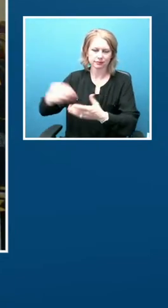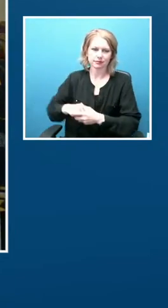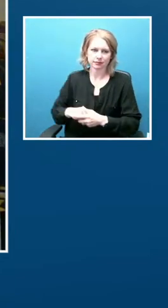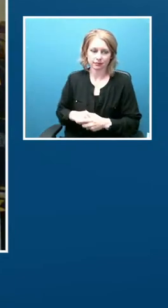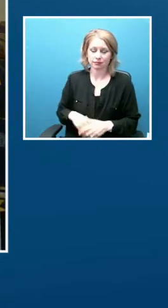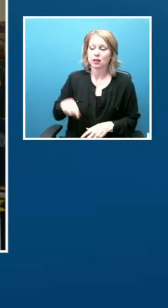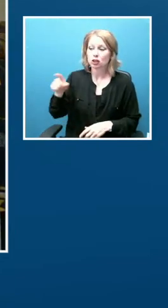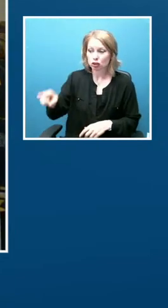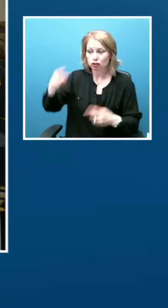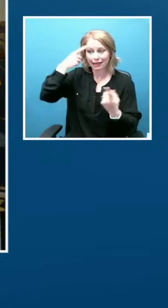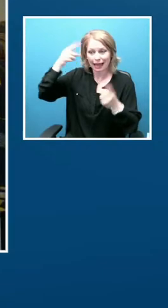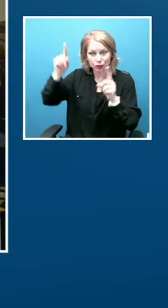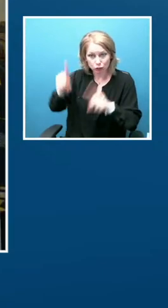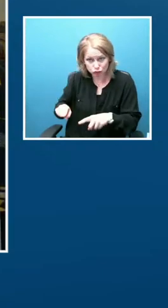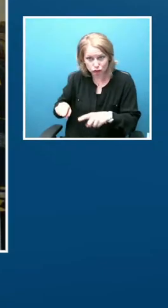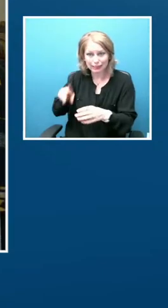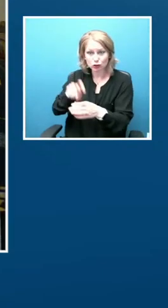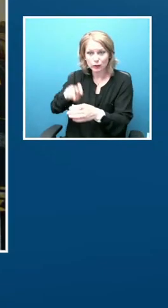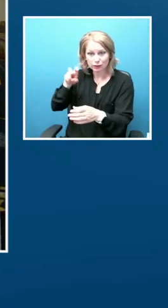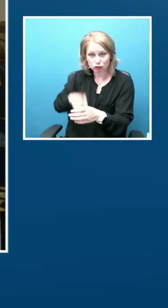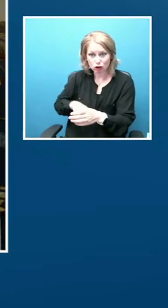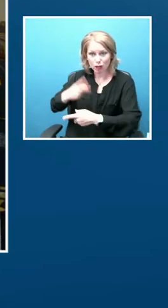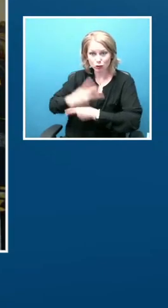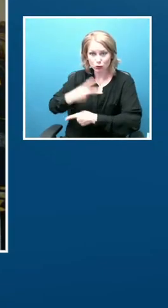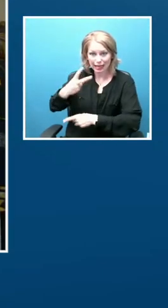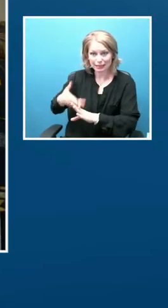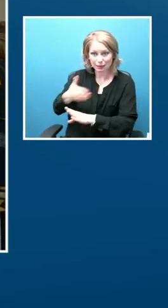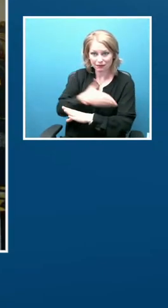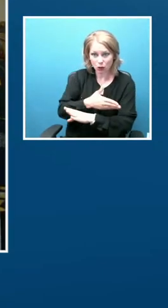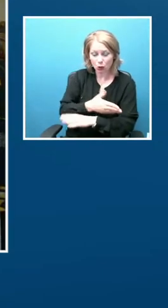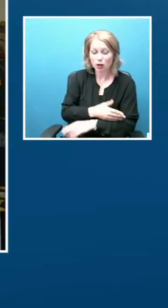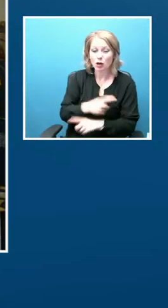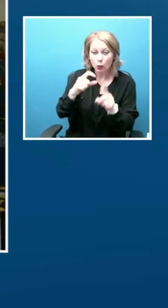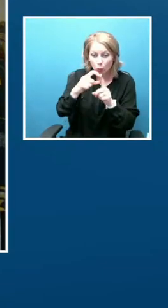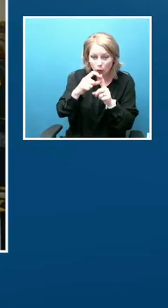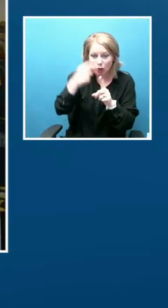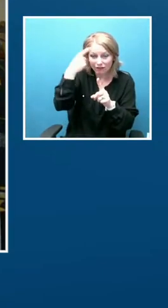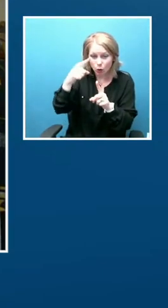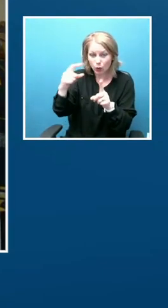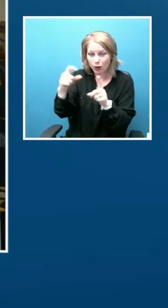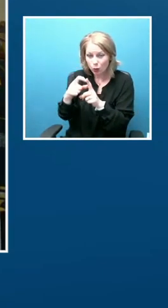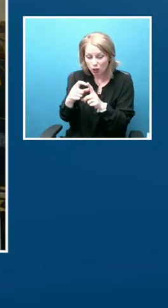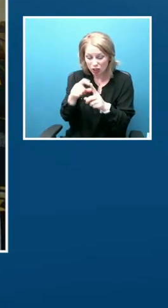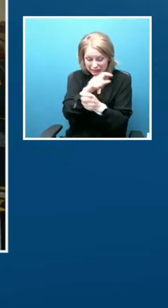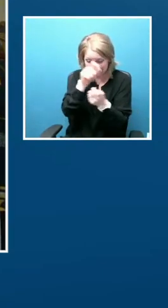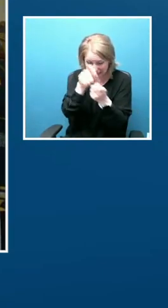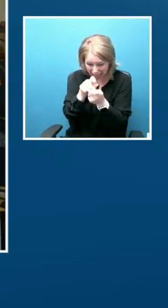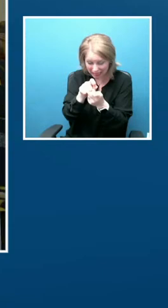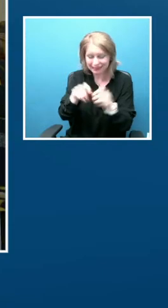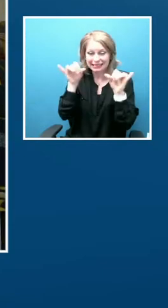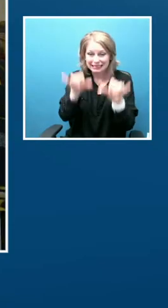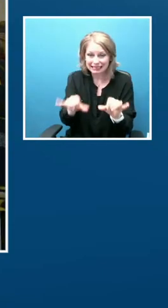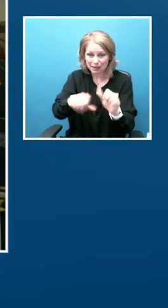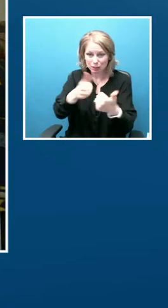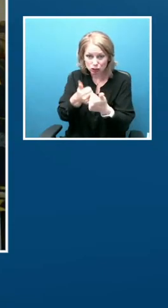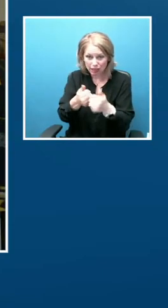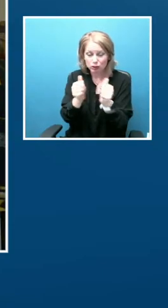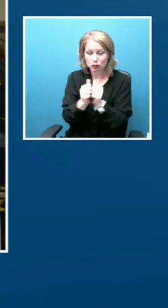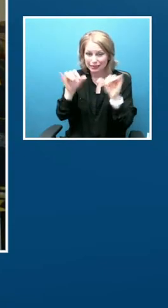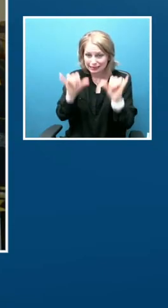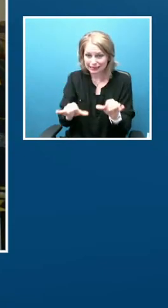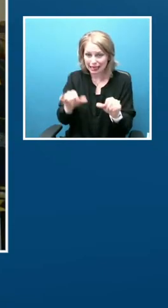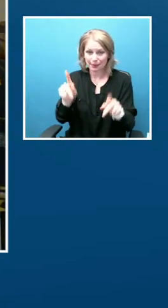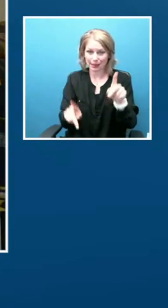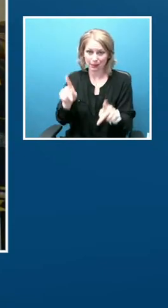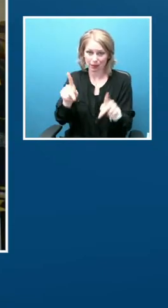withdraw 2 days before. Word for word, it is the same challenge against the same people, although it was based on